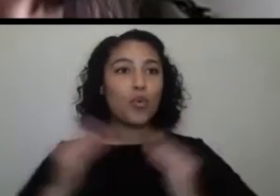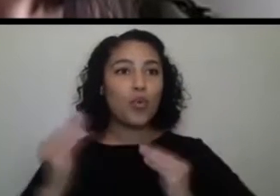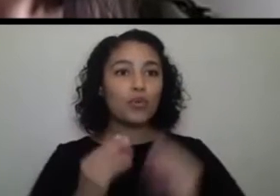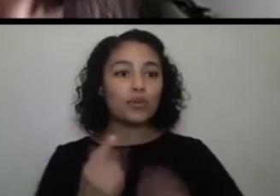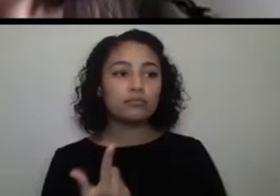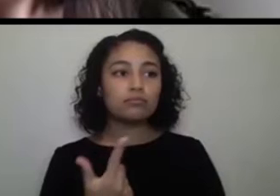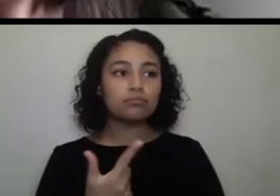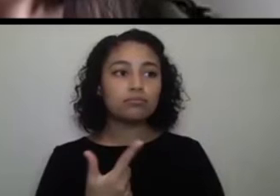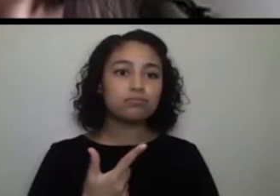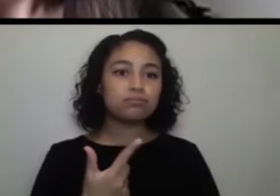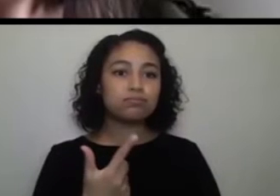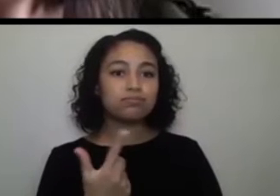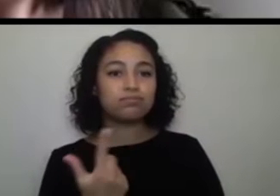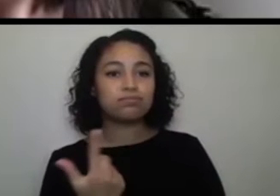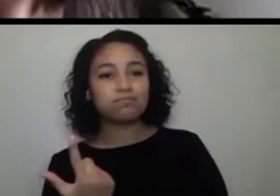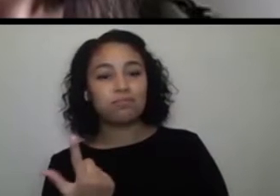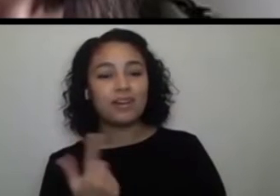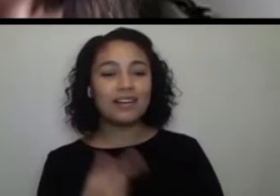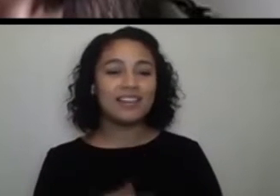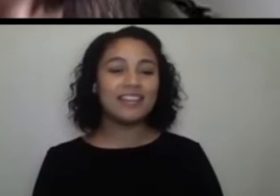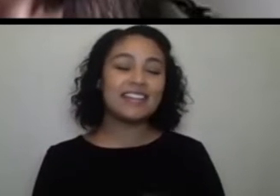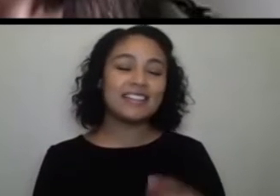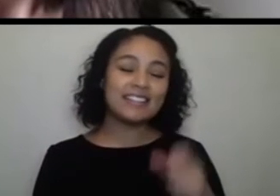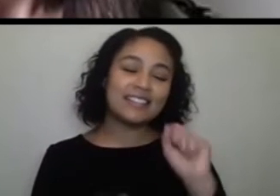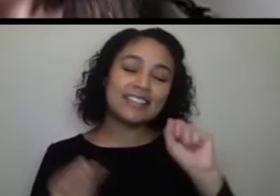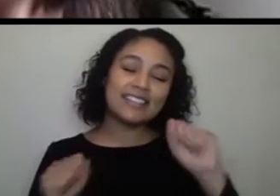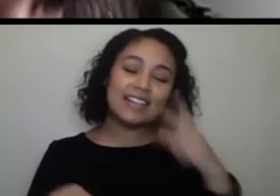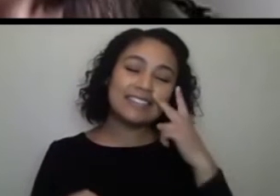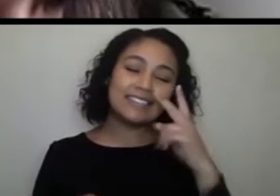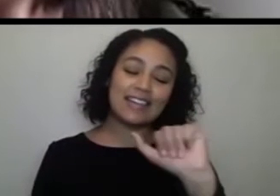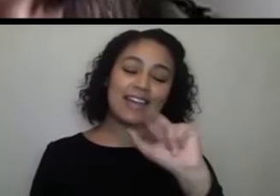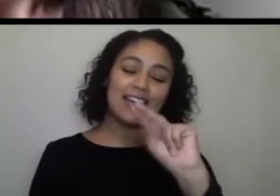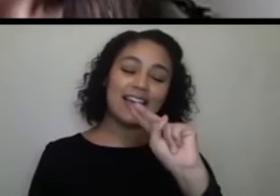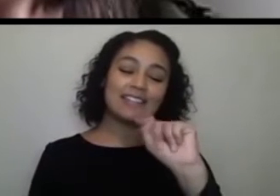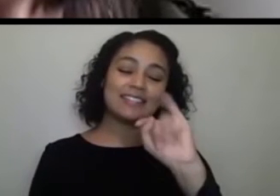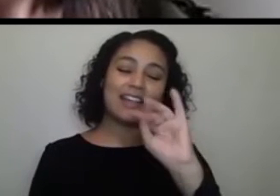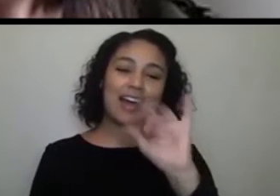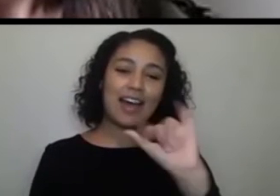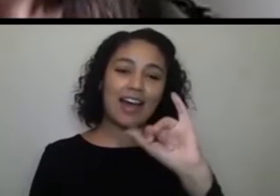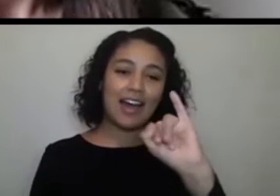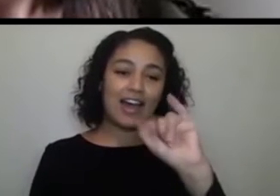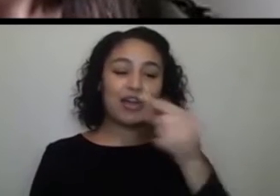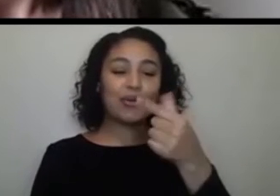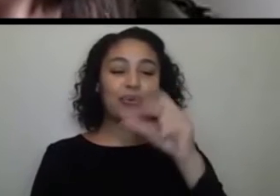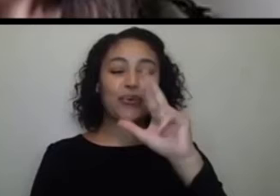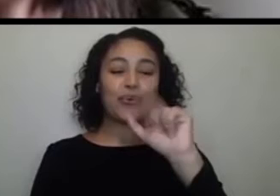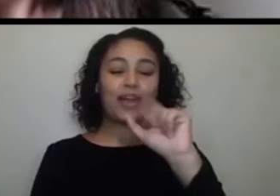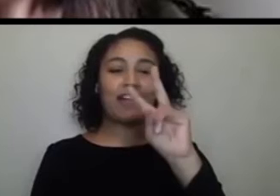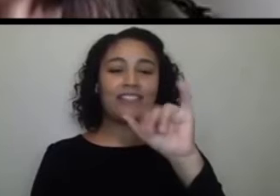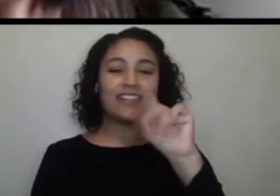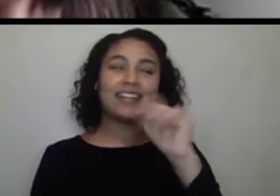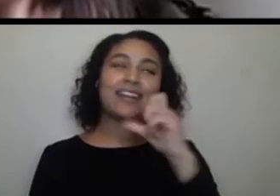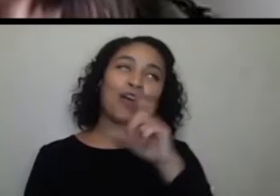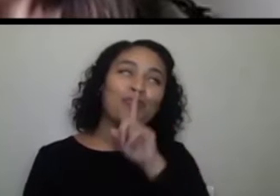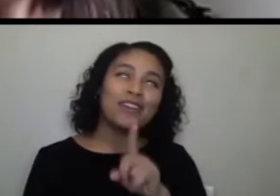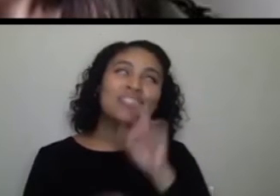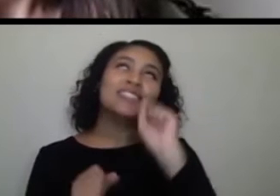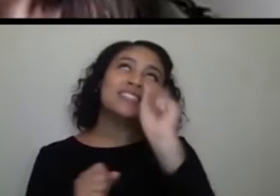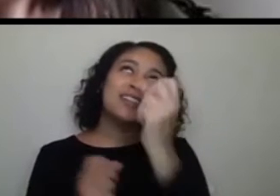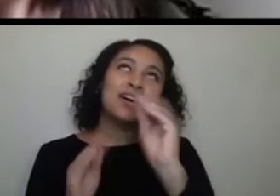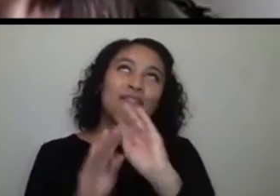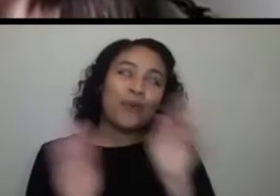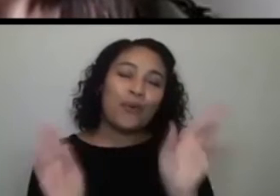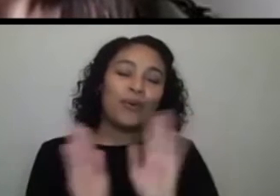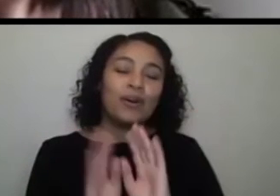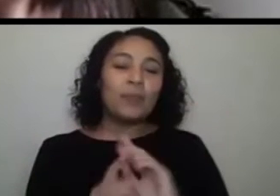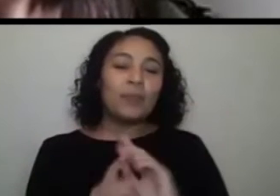gravity gets stronger, the anti-gravity force gets, I call this an anti-gravity force. It's not really an anti-gravity force. So then you